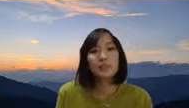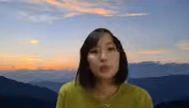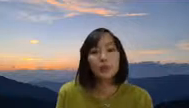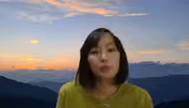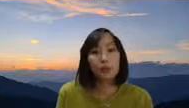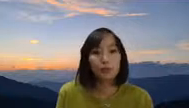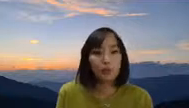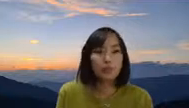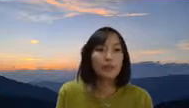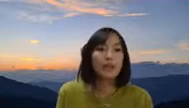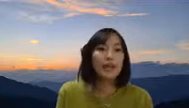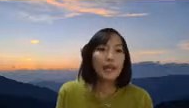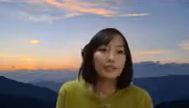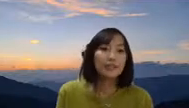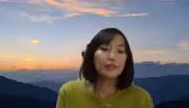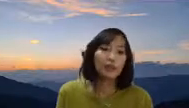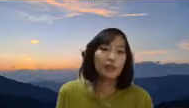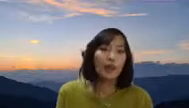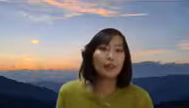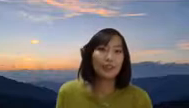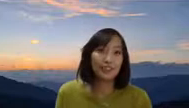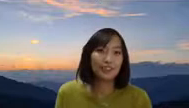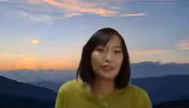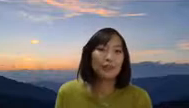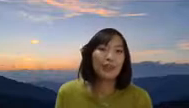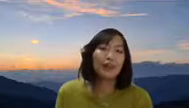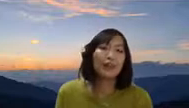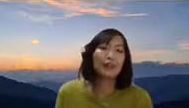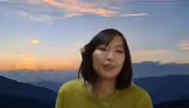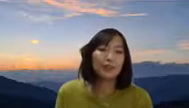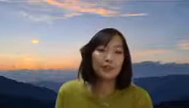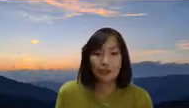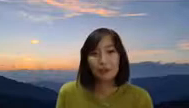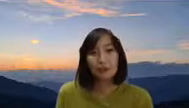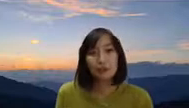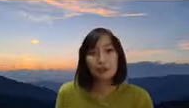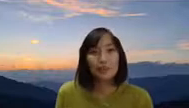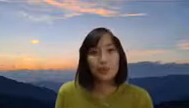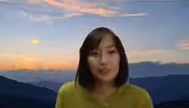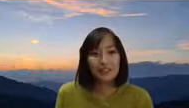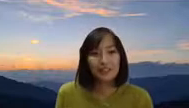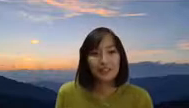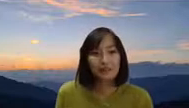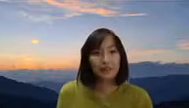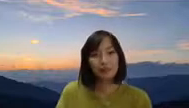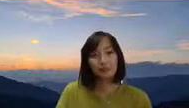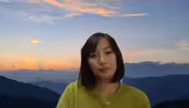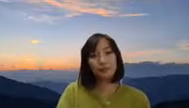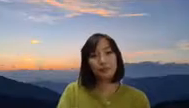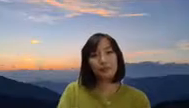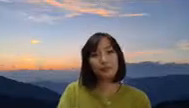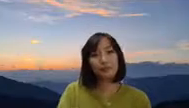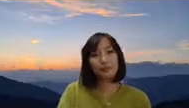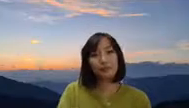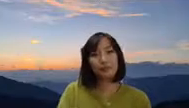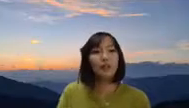DCO disability focal point, and several of our regional business operation strategy coordinators.